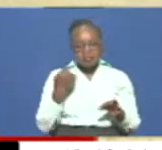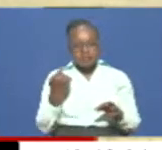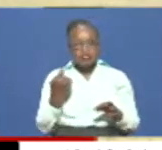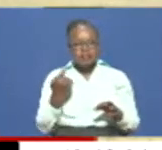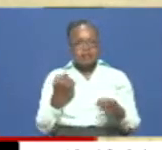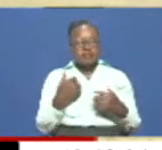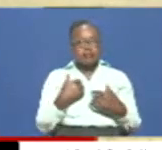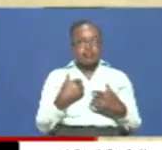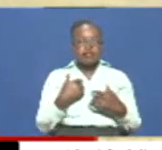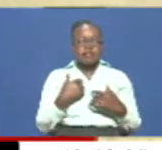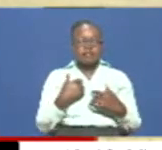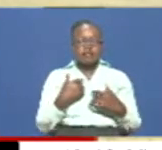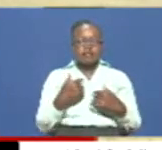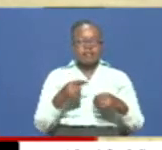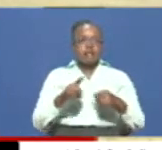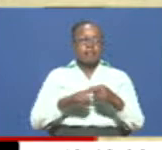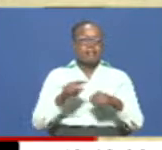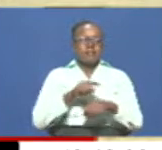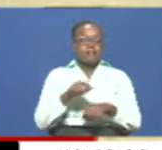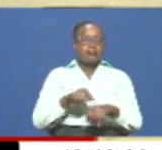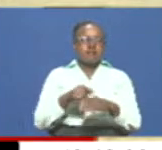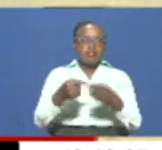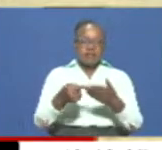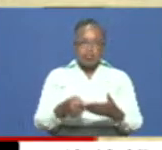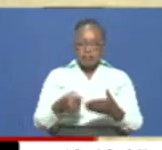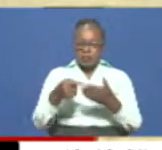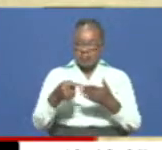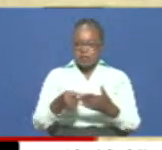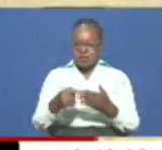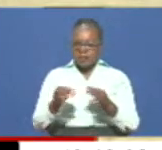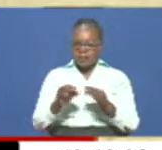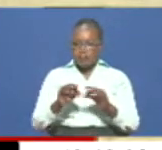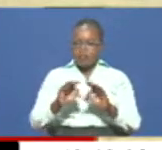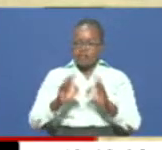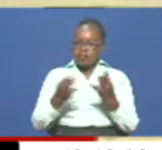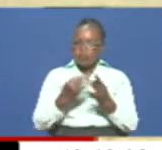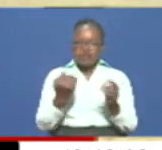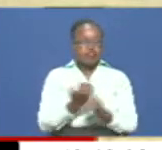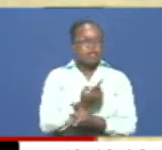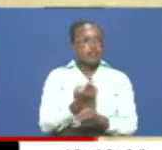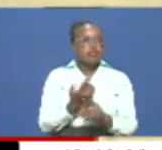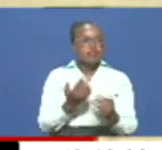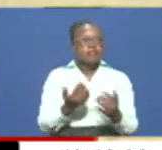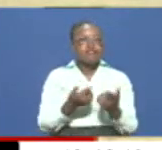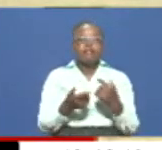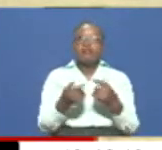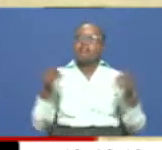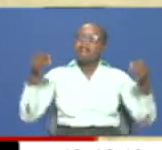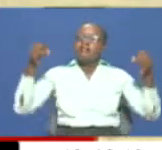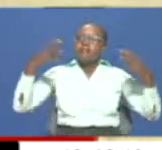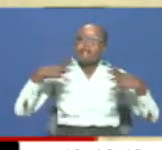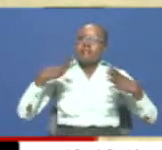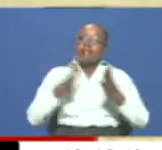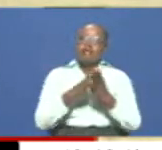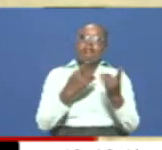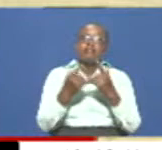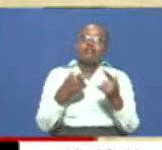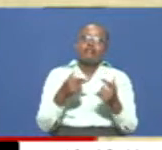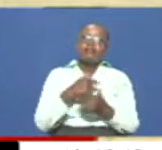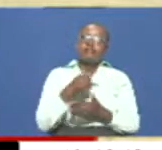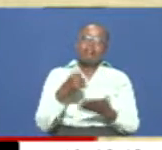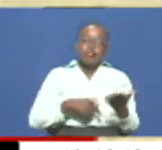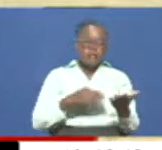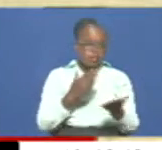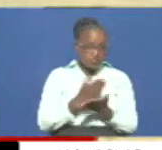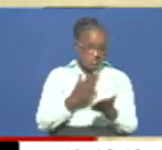6-hour discussion with several families, and we sorted them out. So this is what we want. We want them now to come out clearly and tell us what do we do